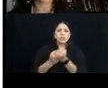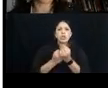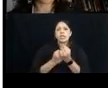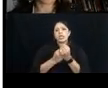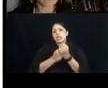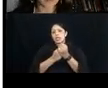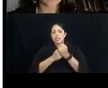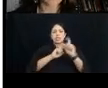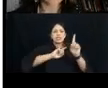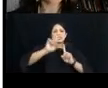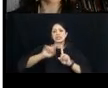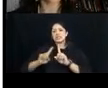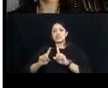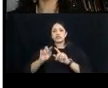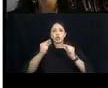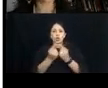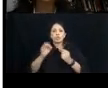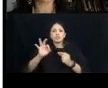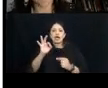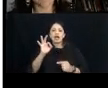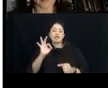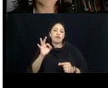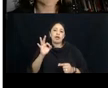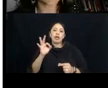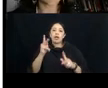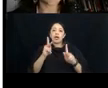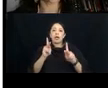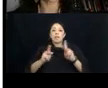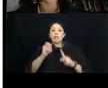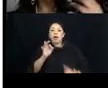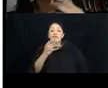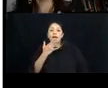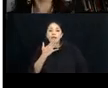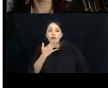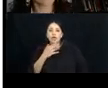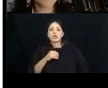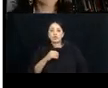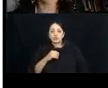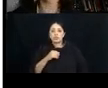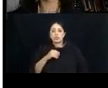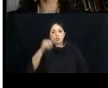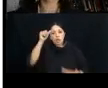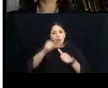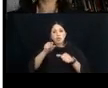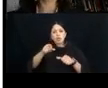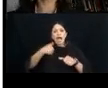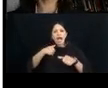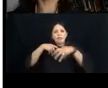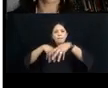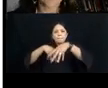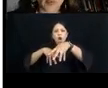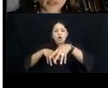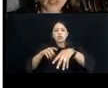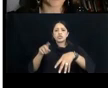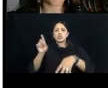groups of people of color that are creating a plan of action. And you have the March on Washington that most people